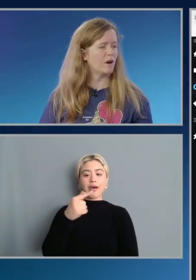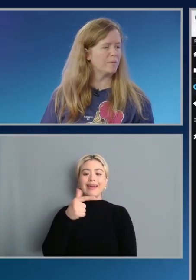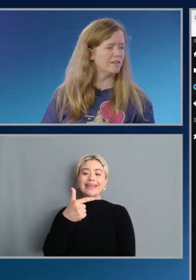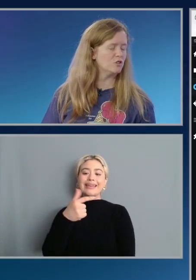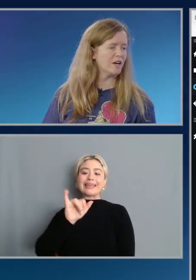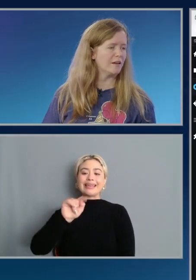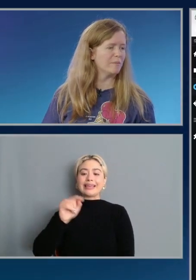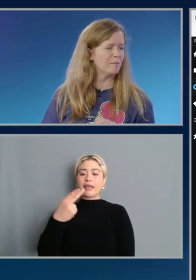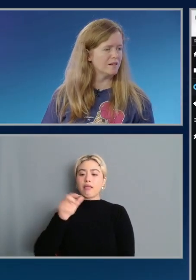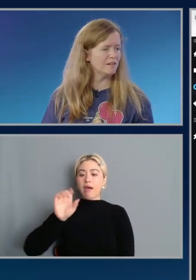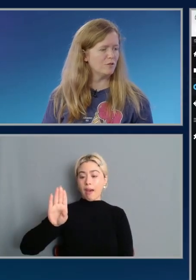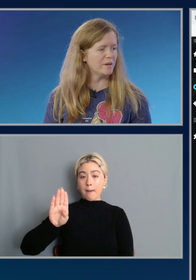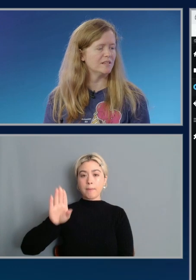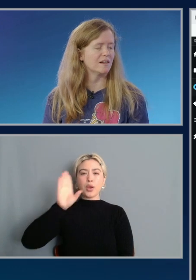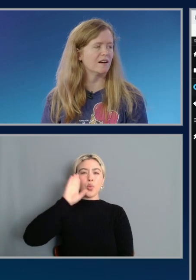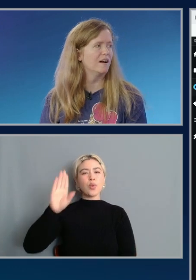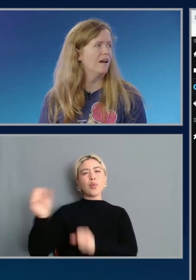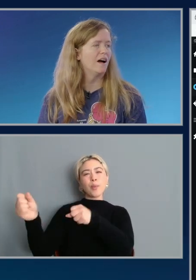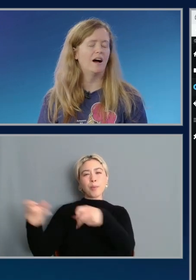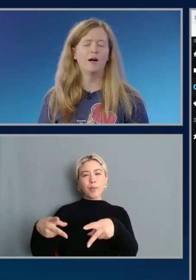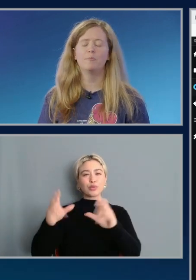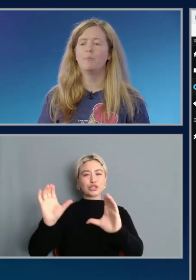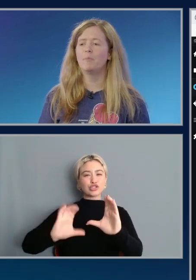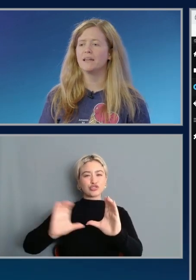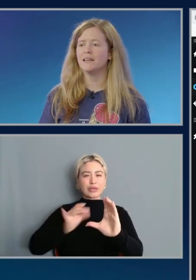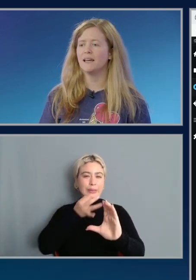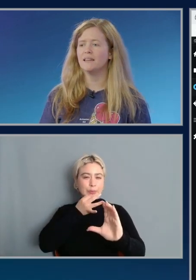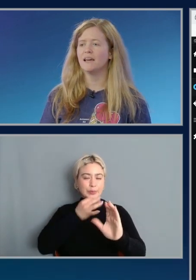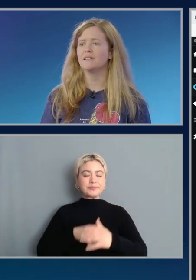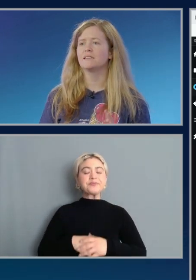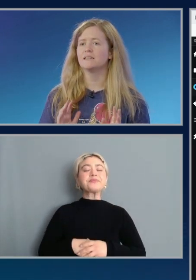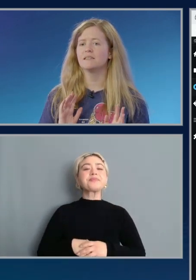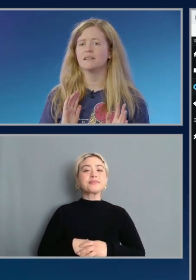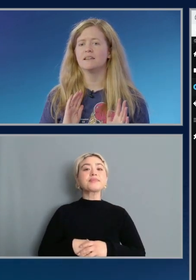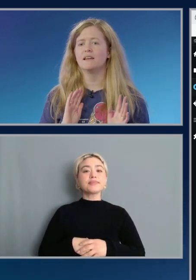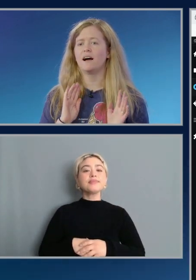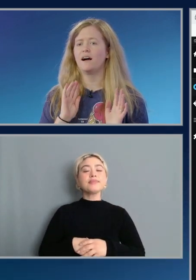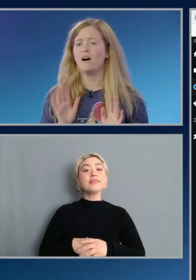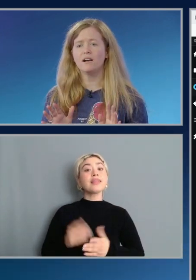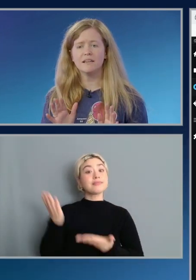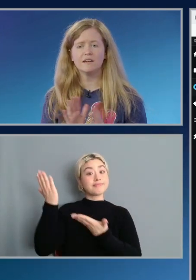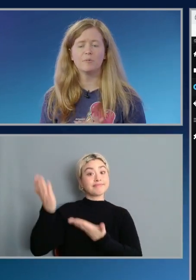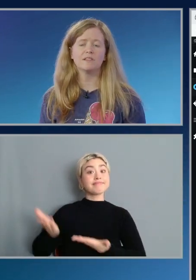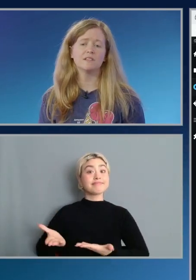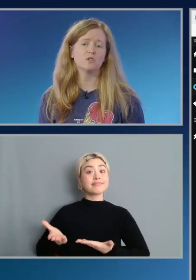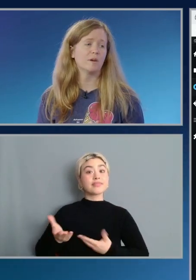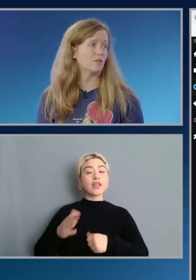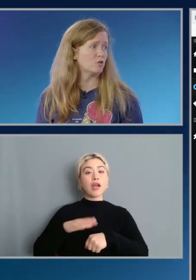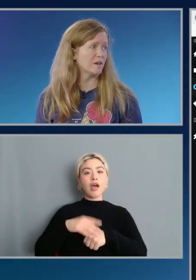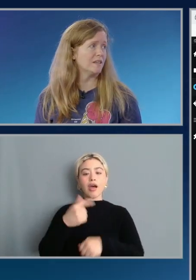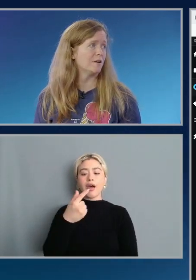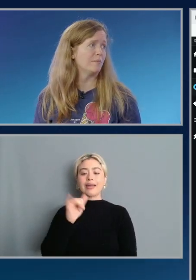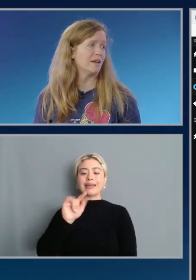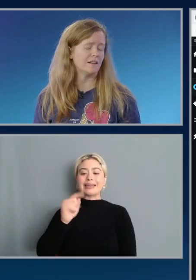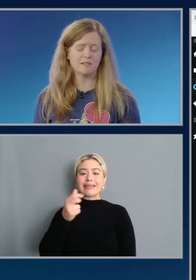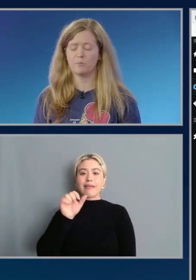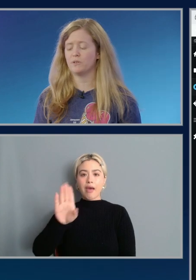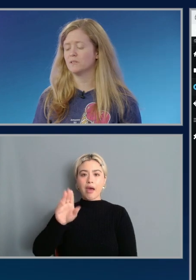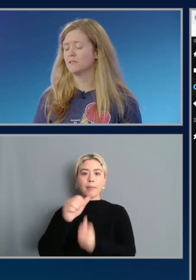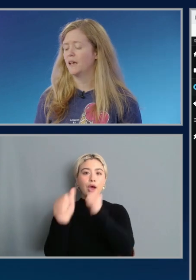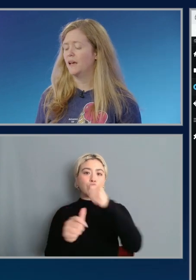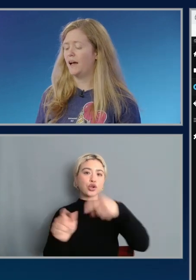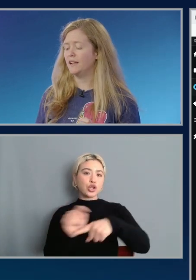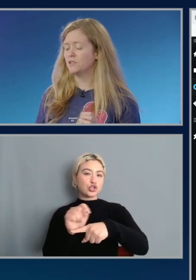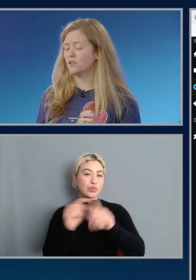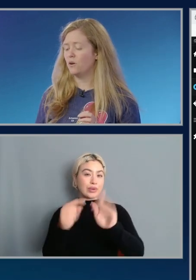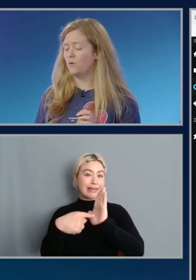We'll drop it in the chat maybe in a little bit here. Yep. But in any case, this is on GitHub in the SageMaker Trainium